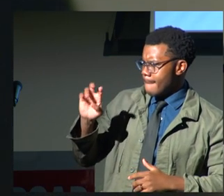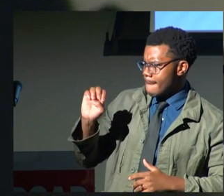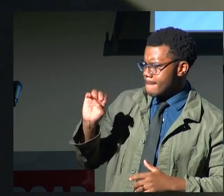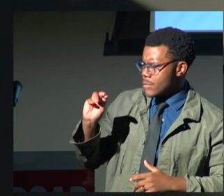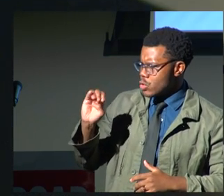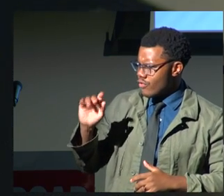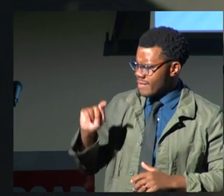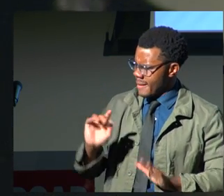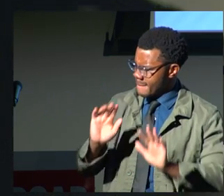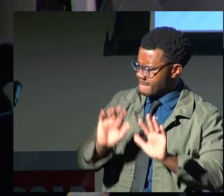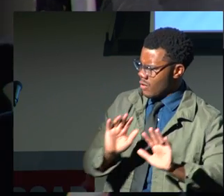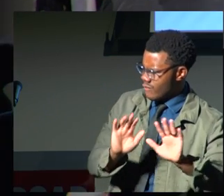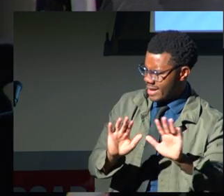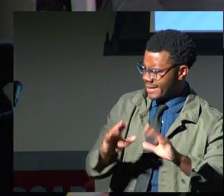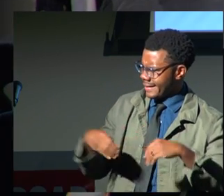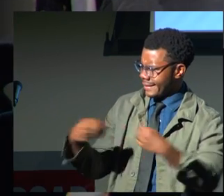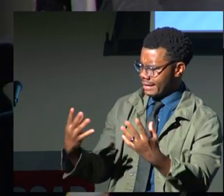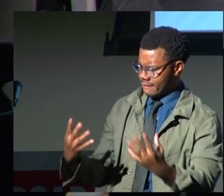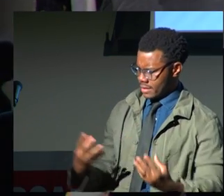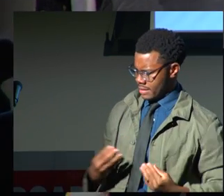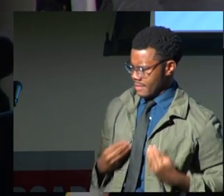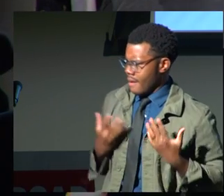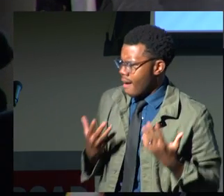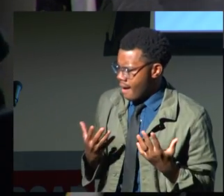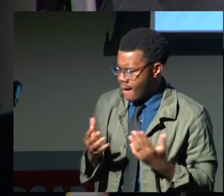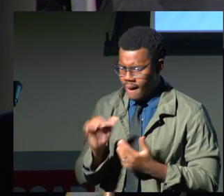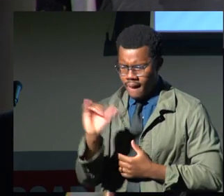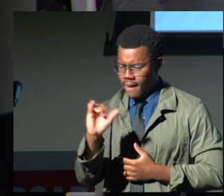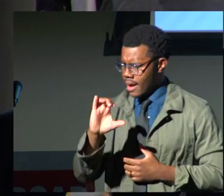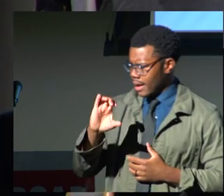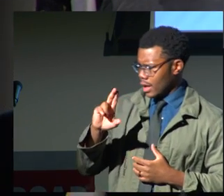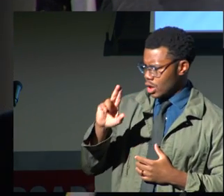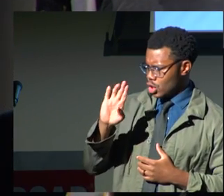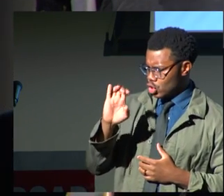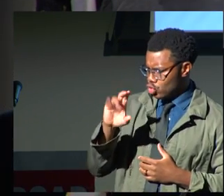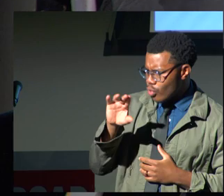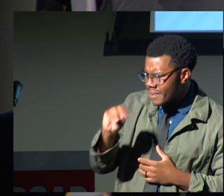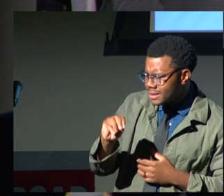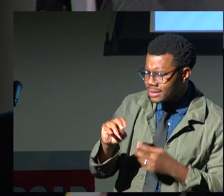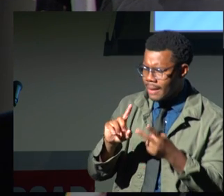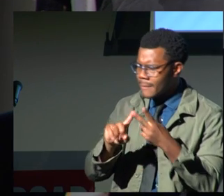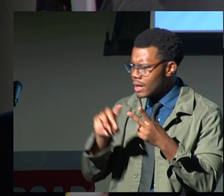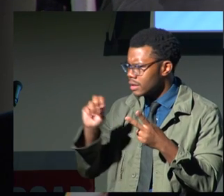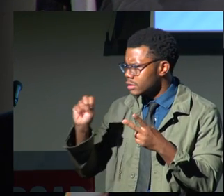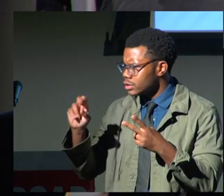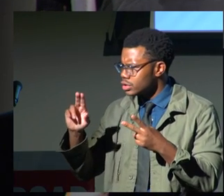but are there some like Cubism, Surrealism? Which movements? Yeah,